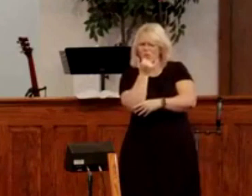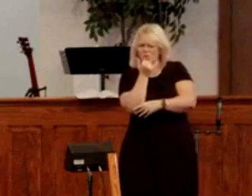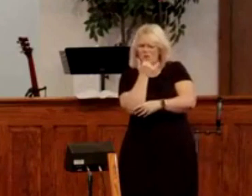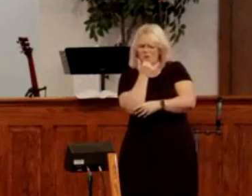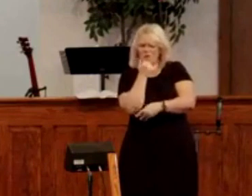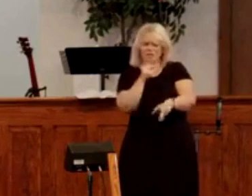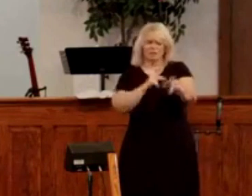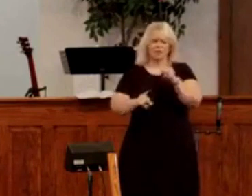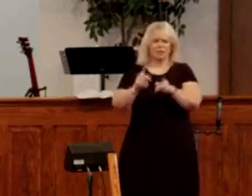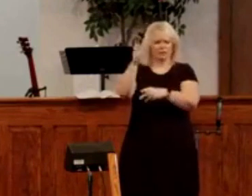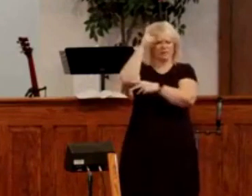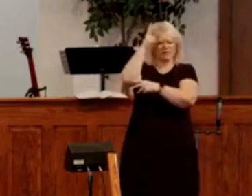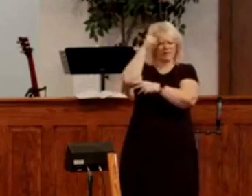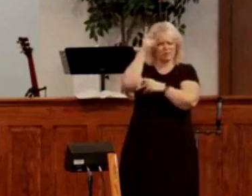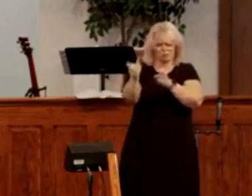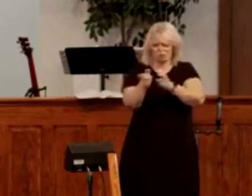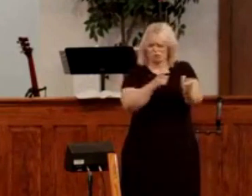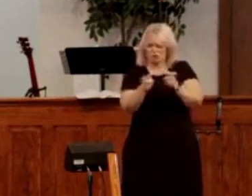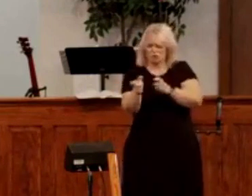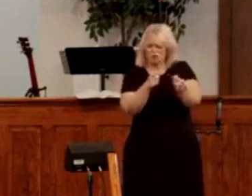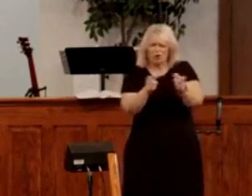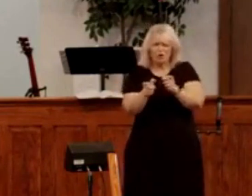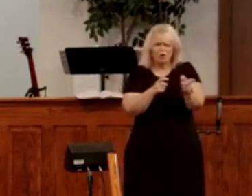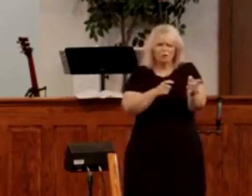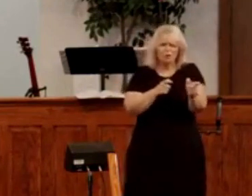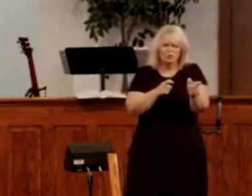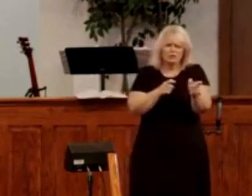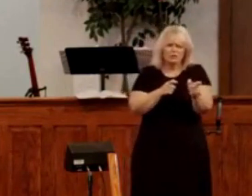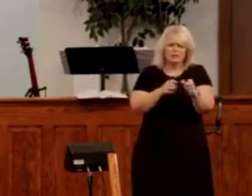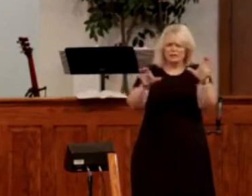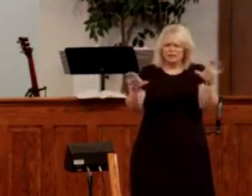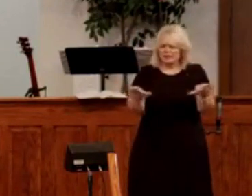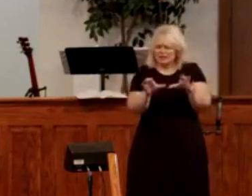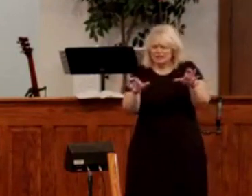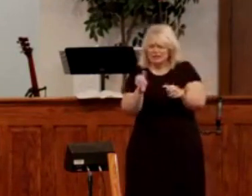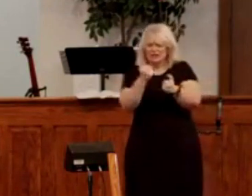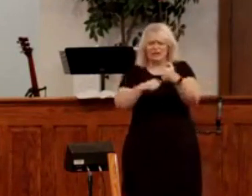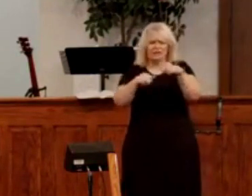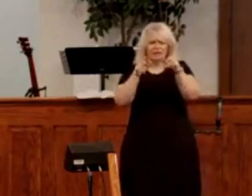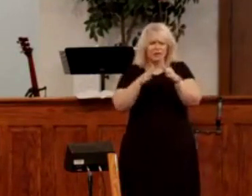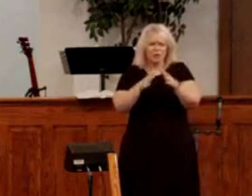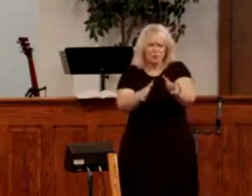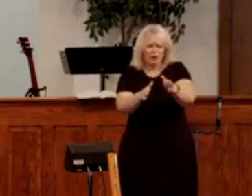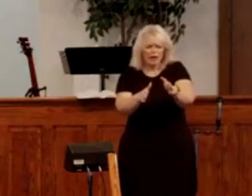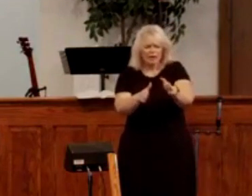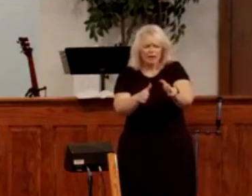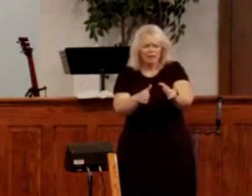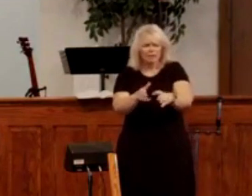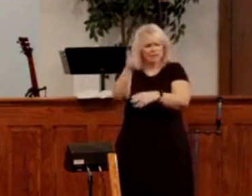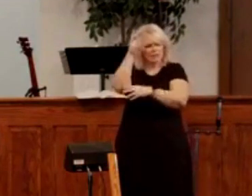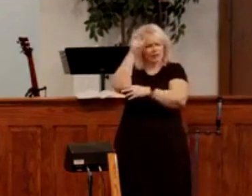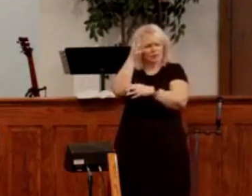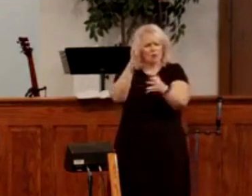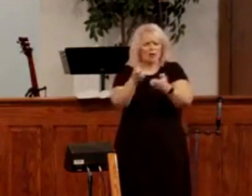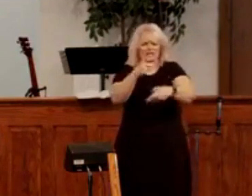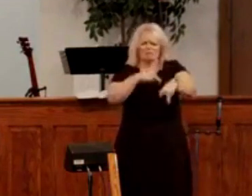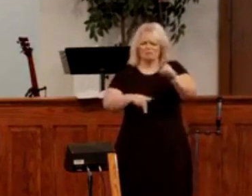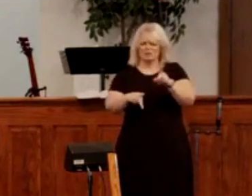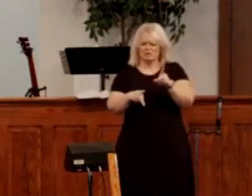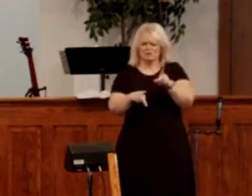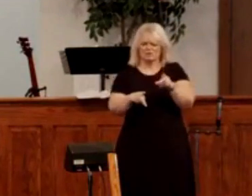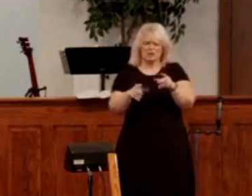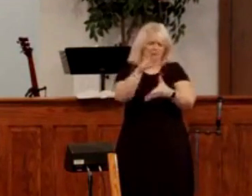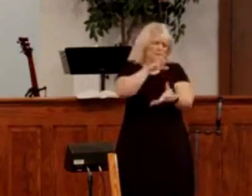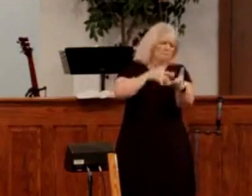over, he spins that agenda every way he can to keep them because he wants them to be miserable too, misled